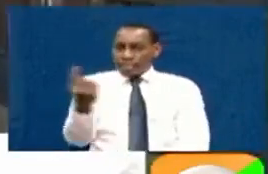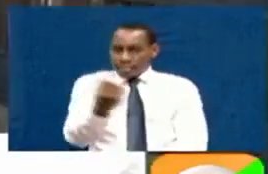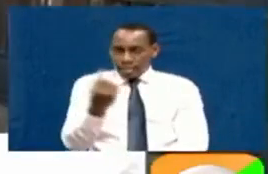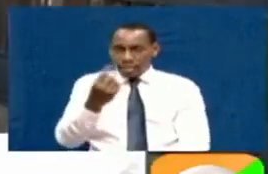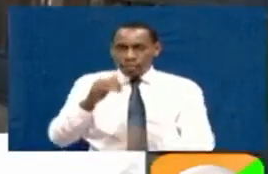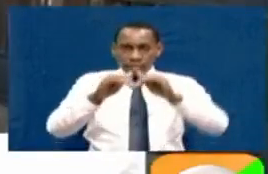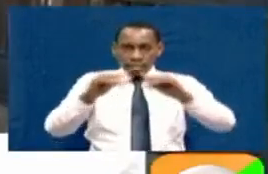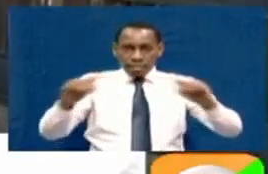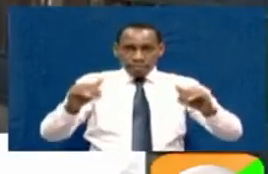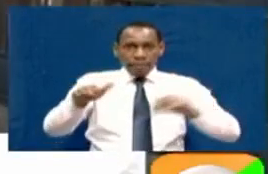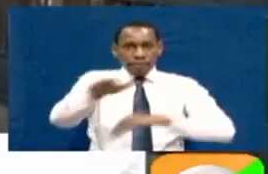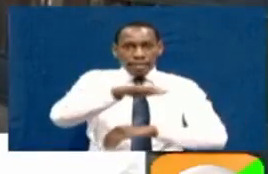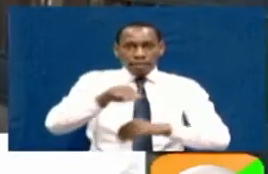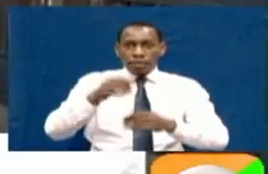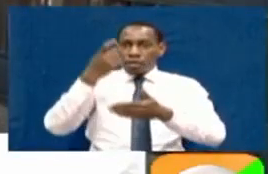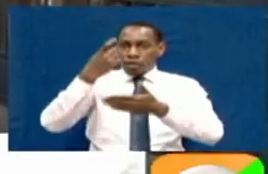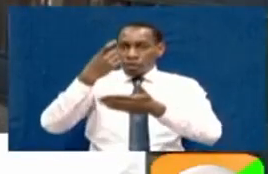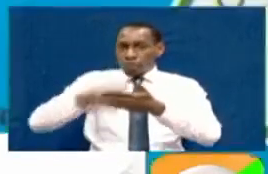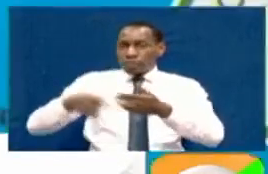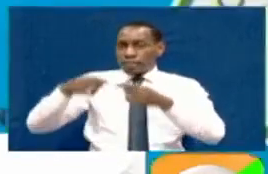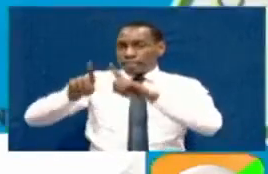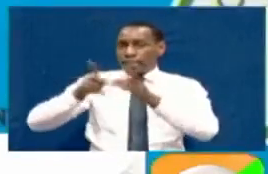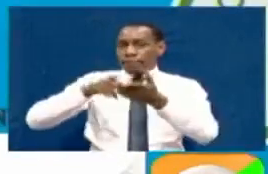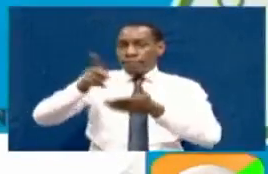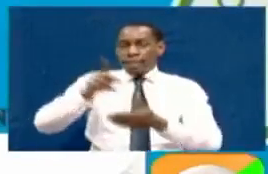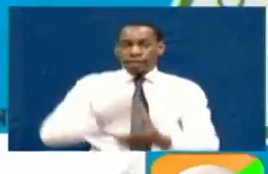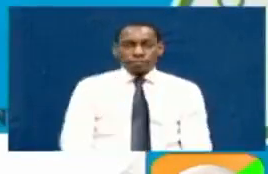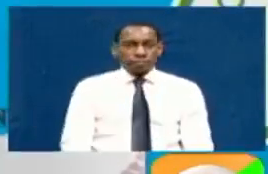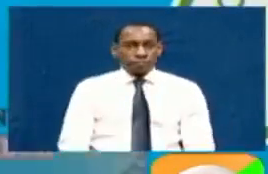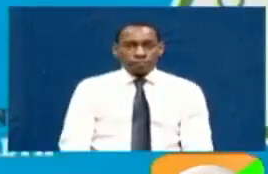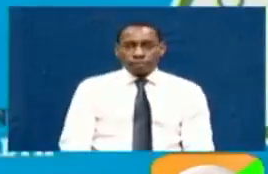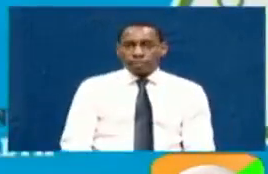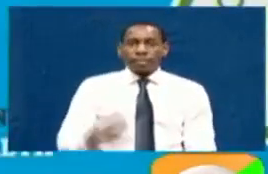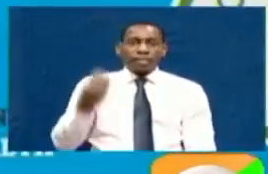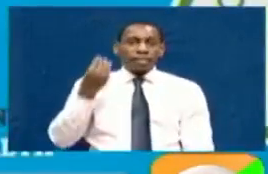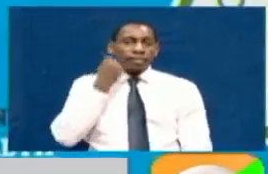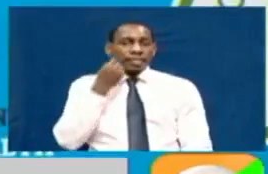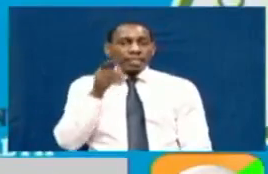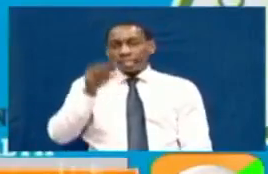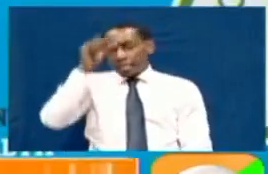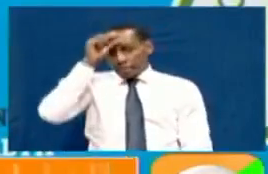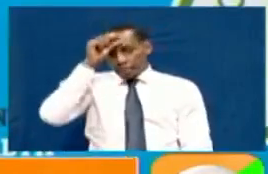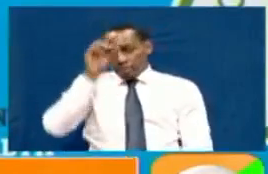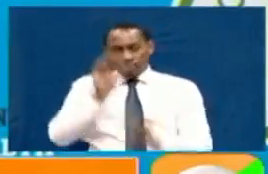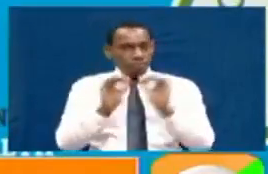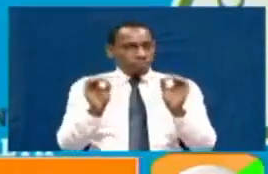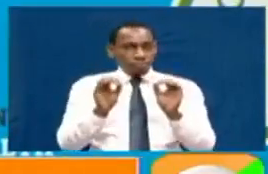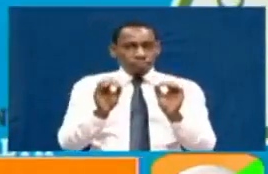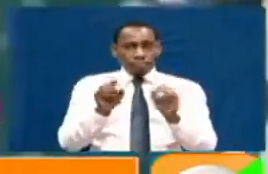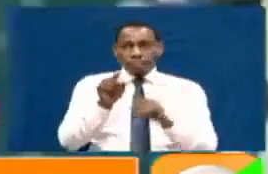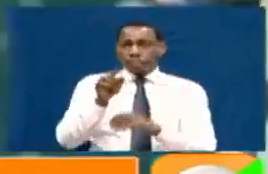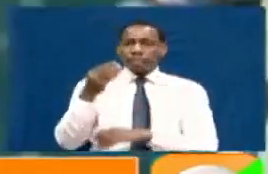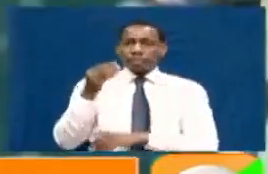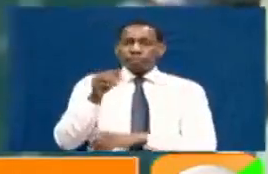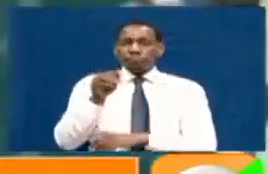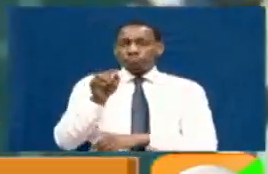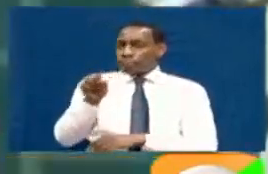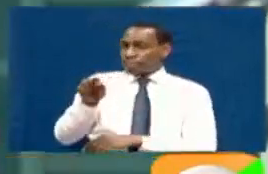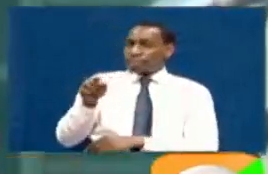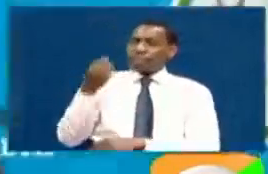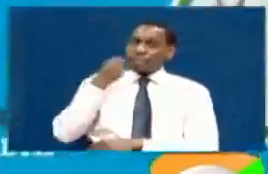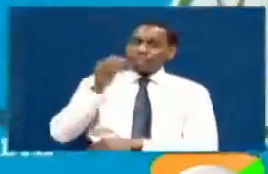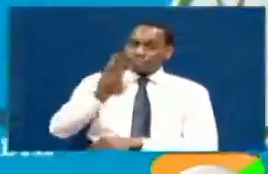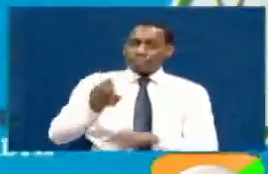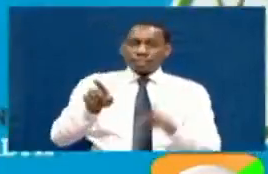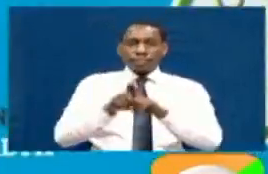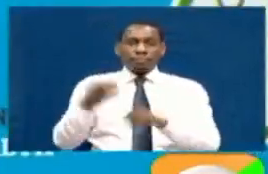a quarantine facility at their own cost. This is not a government disease. This is your disease. And